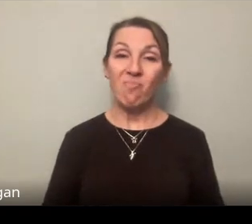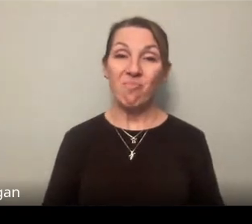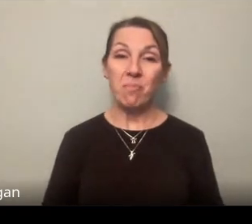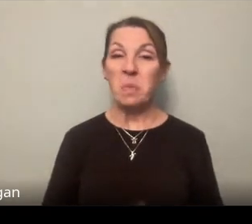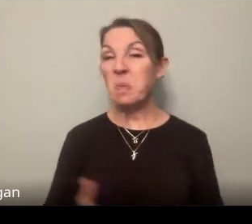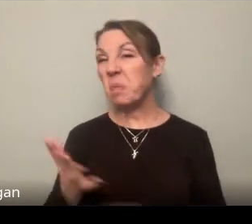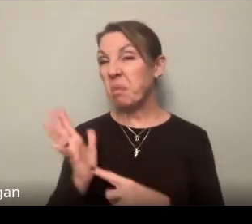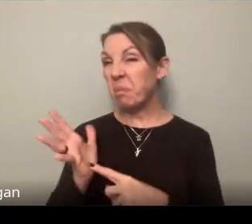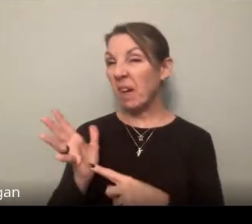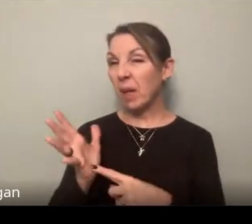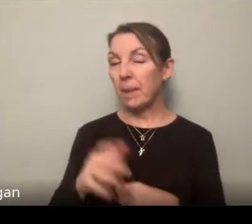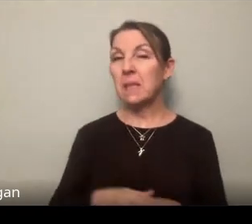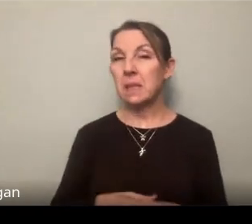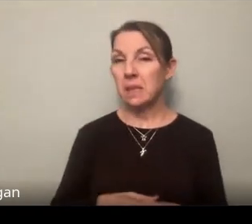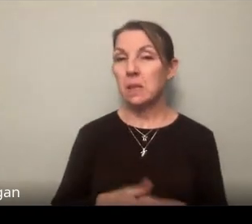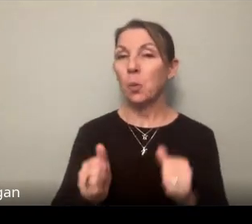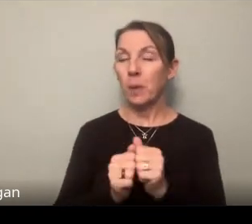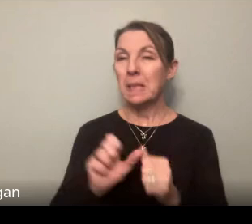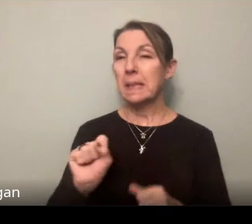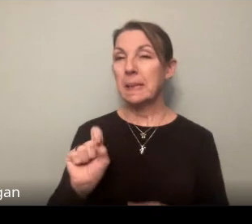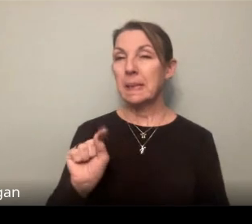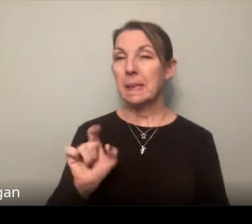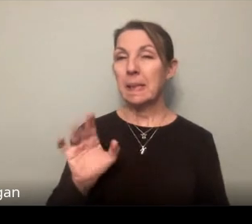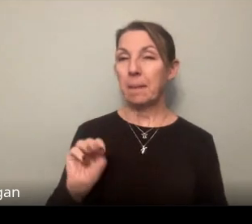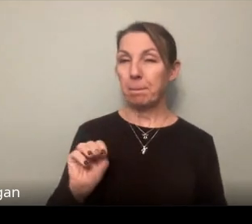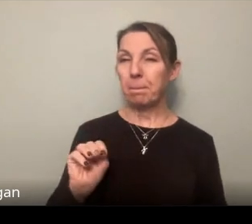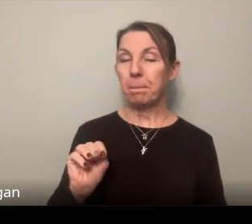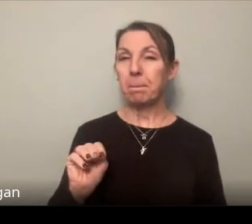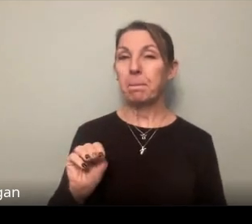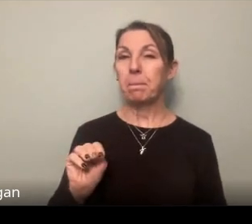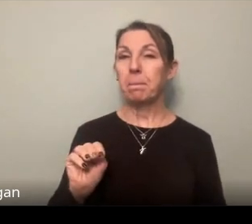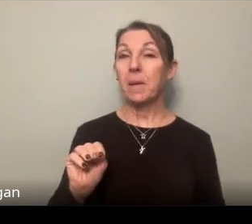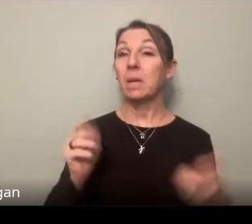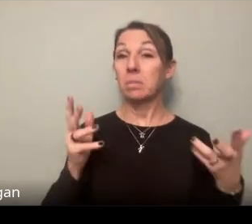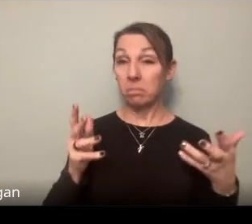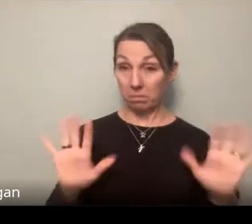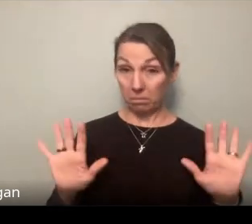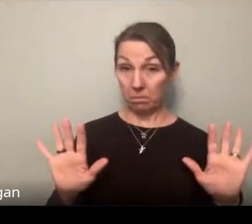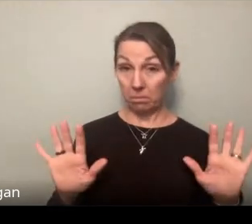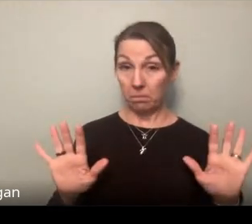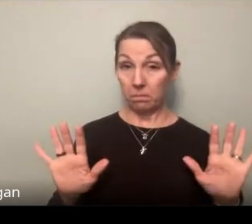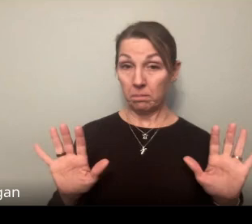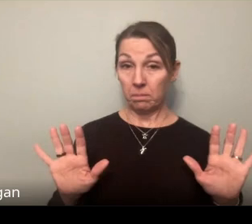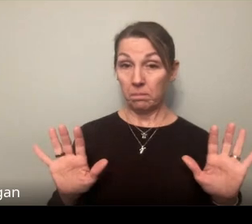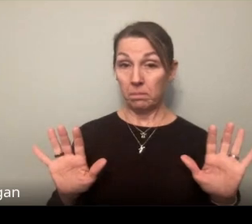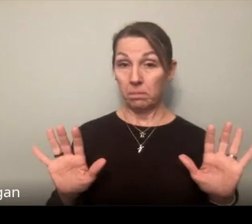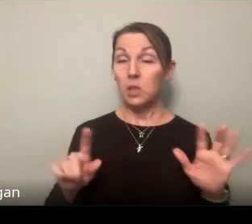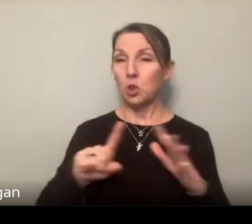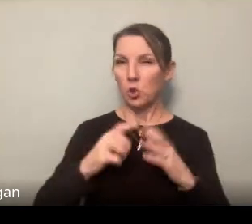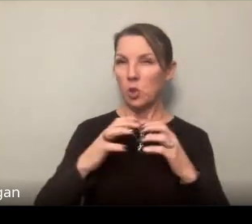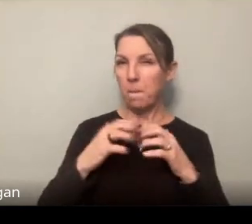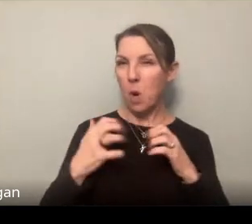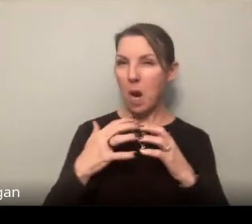Probably like 5 minutes, let the steam cook the fish. And then once that begins to cook, the fish like breaks